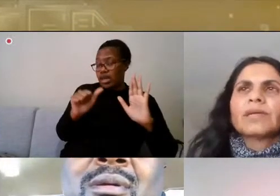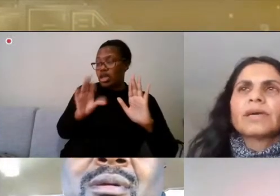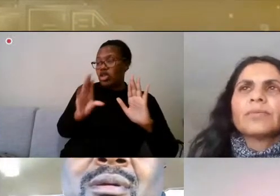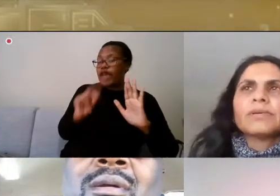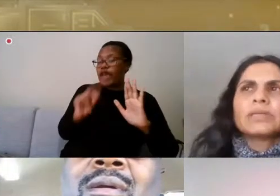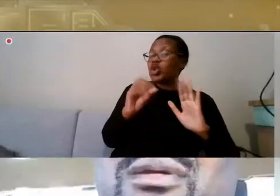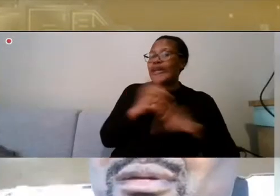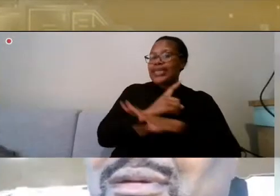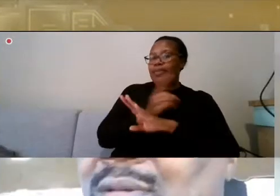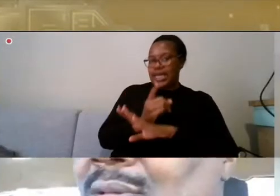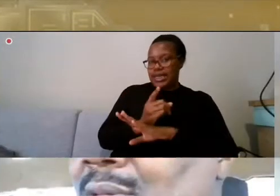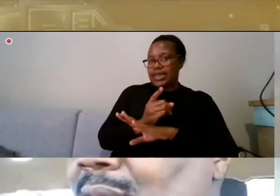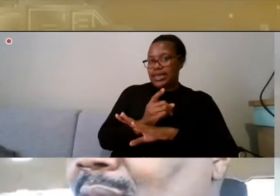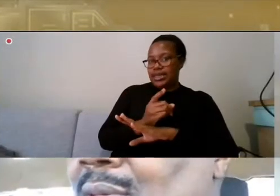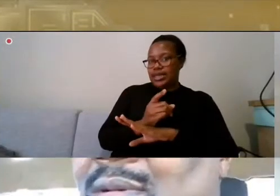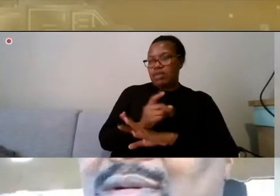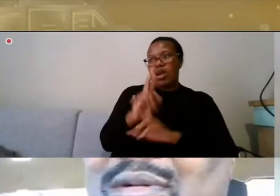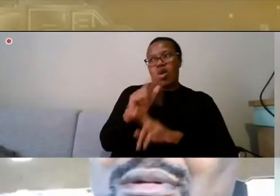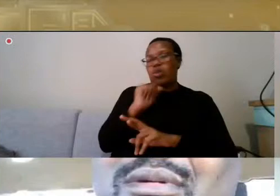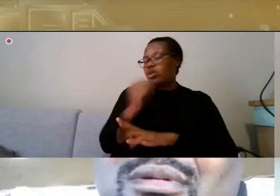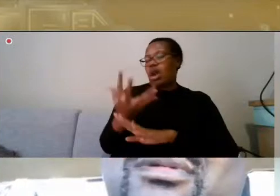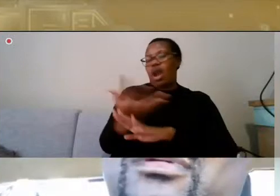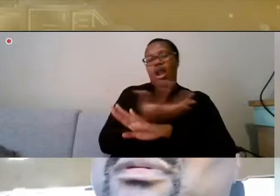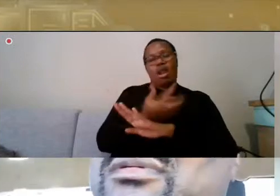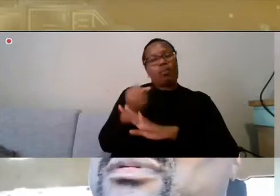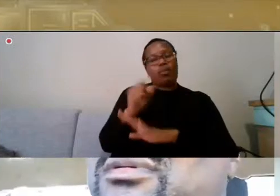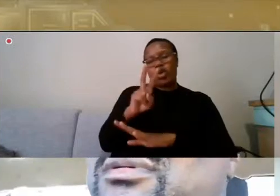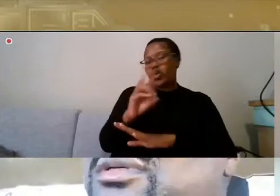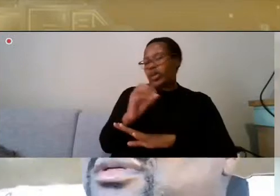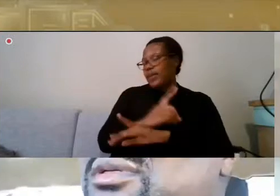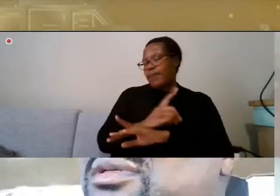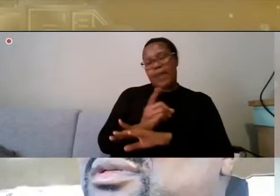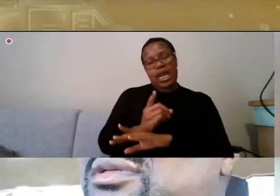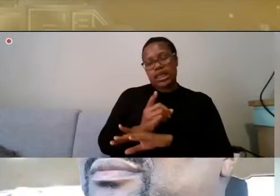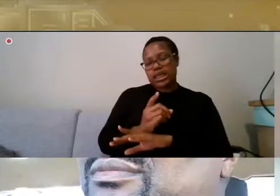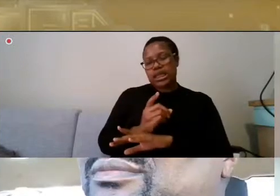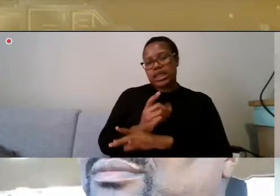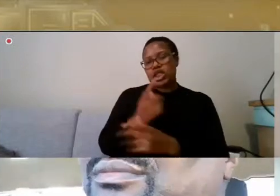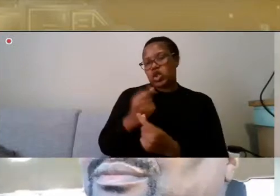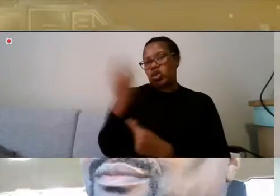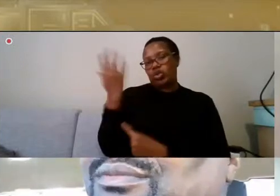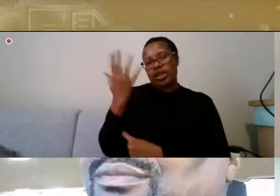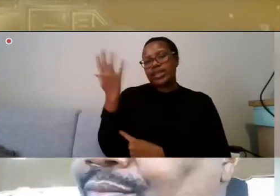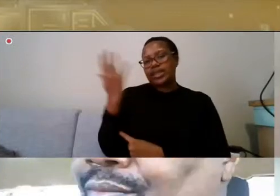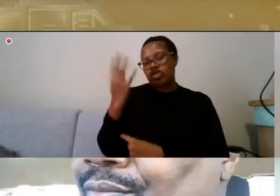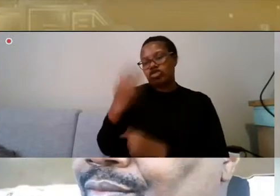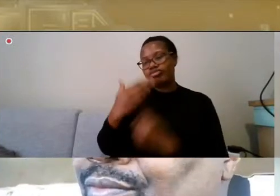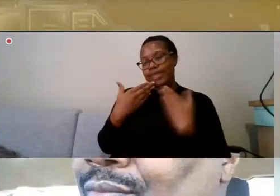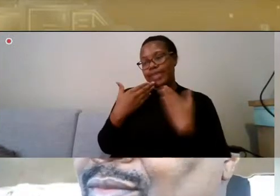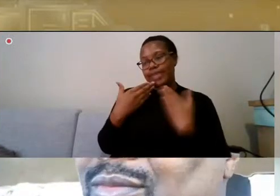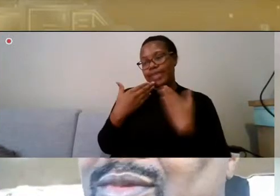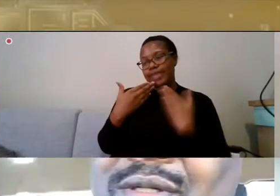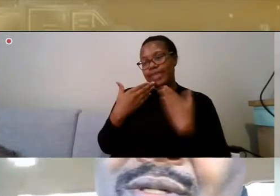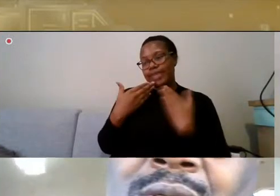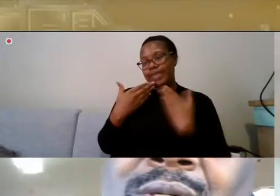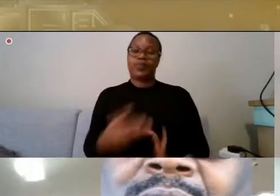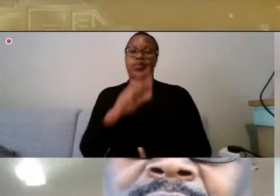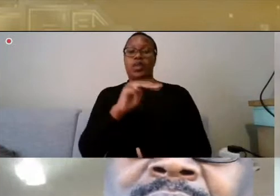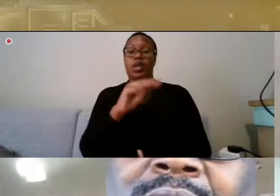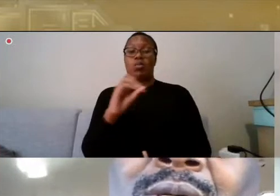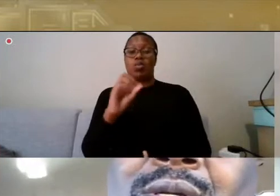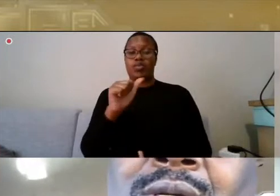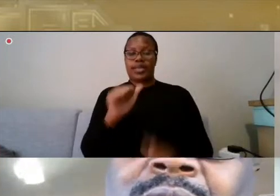to, and I hope you wouldn't take that much time to make your presentation. Thank you. Honourable